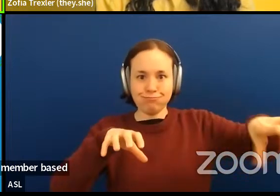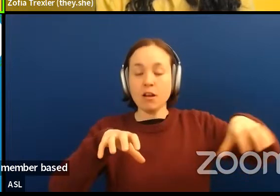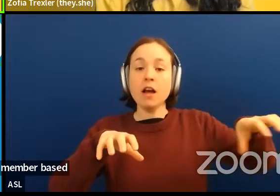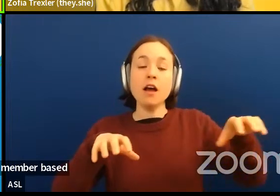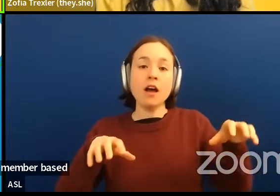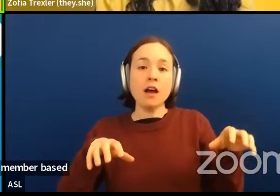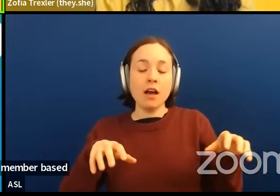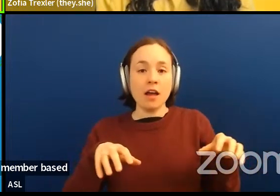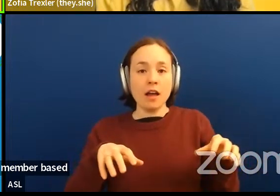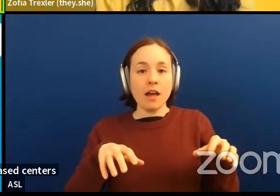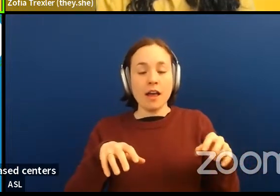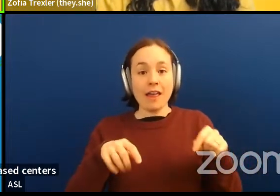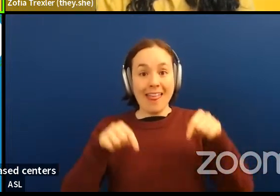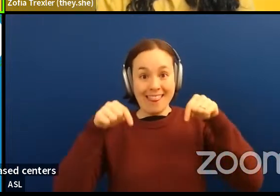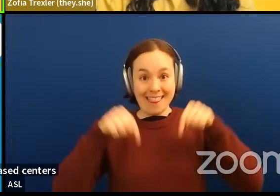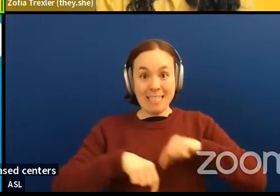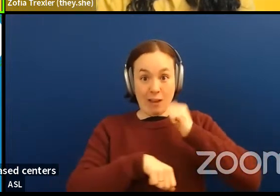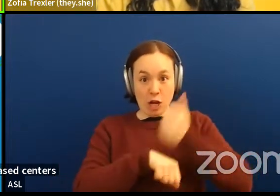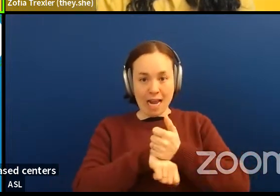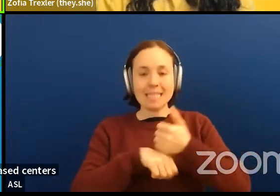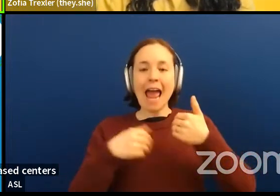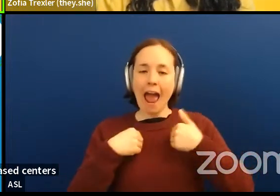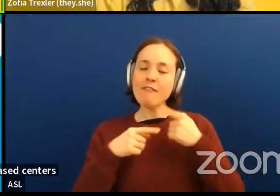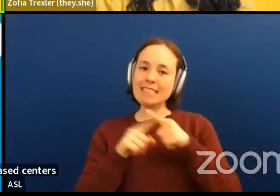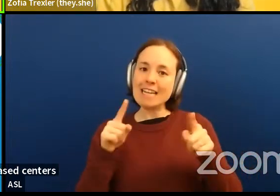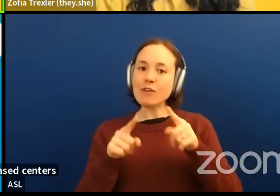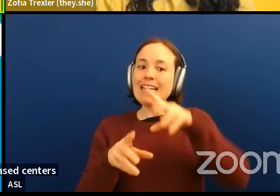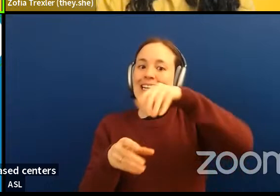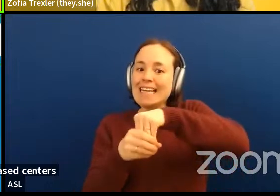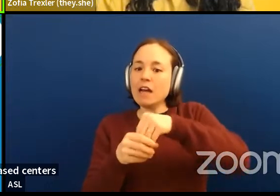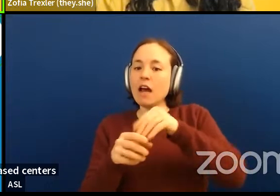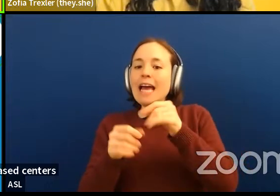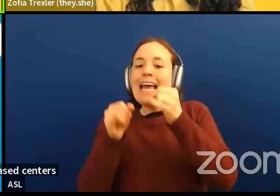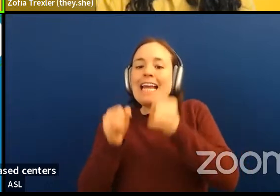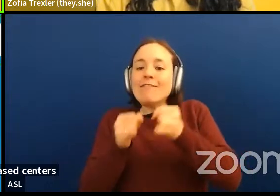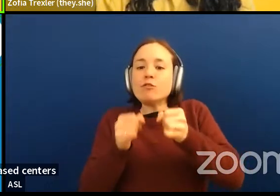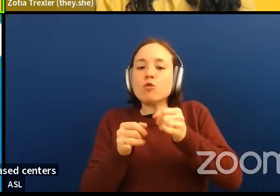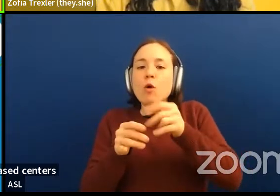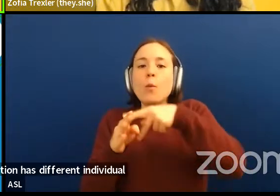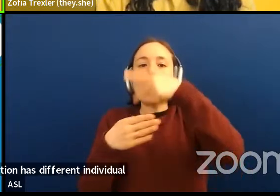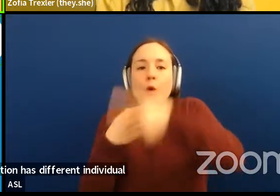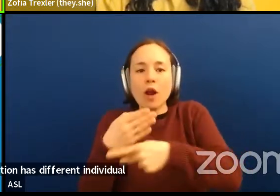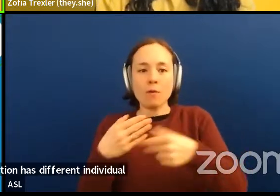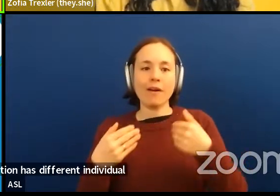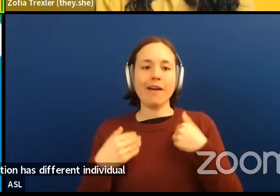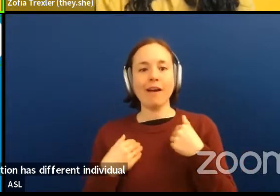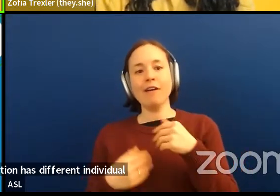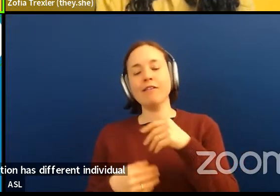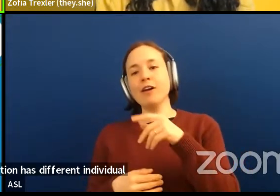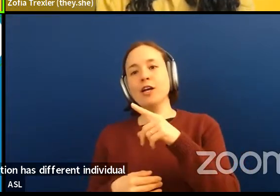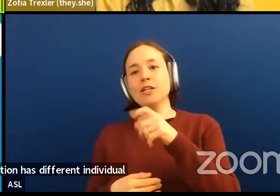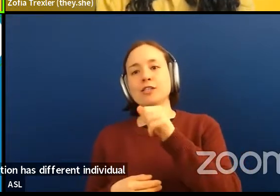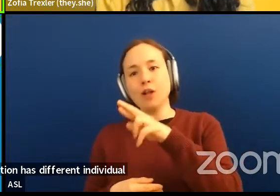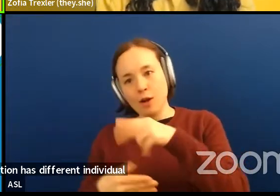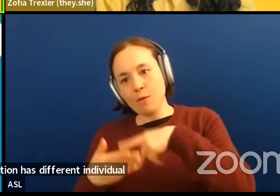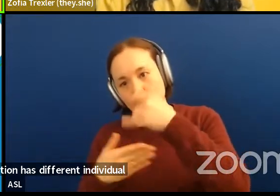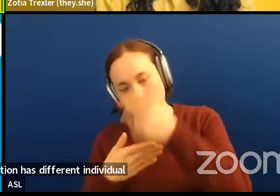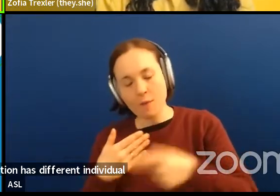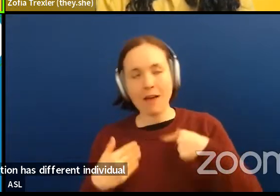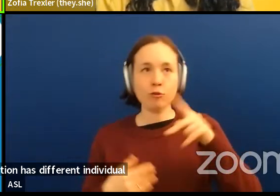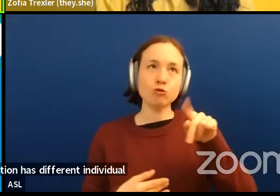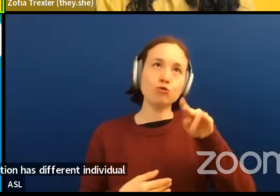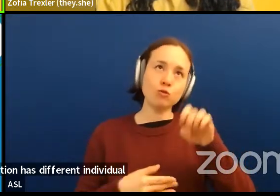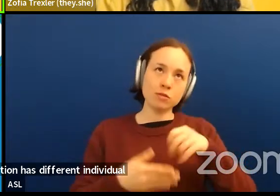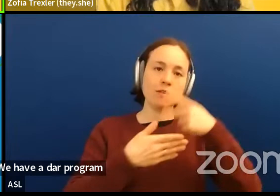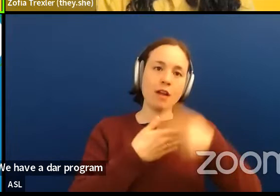this foundation has different individual programs within it. So we have a DAR program, we have a Do Network program, we have our